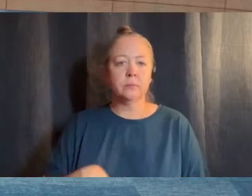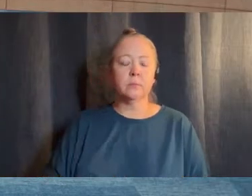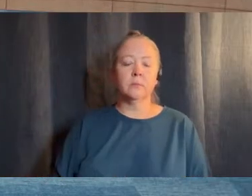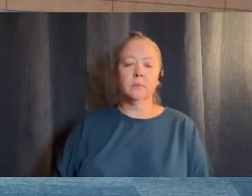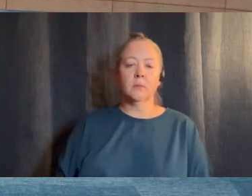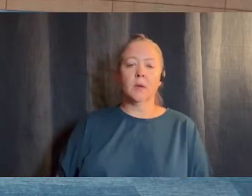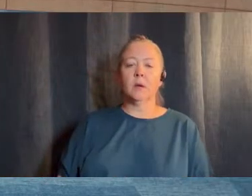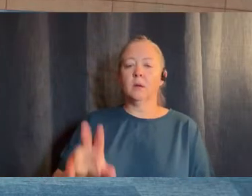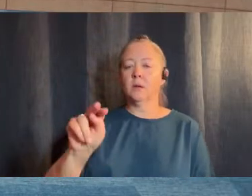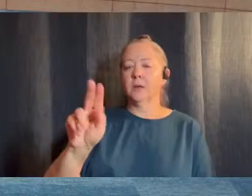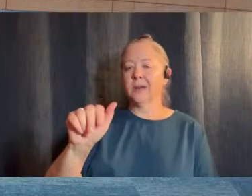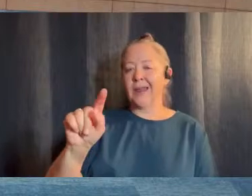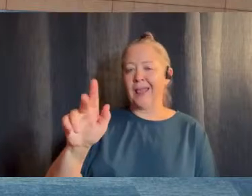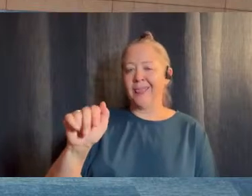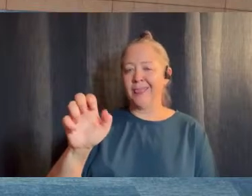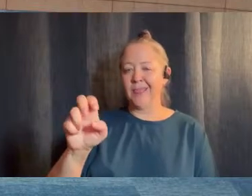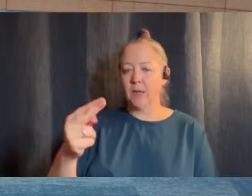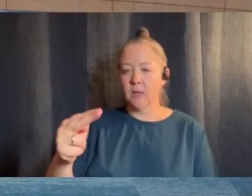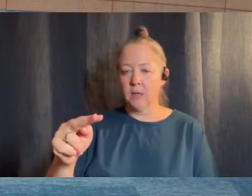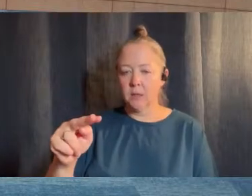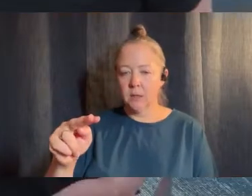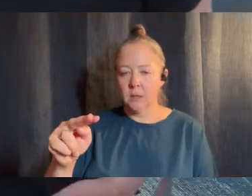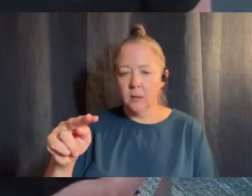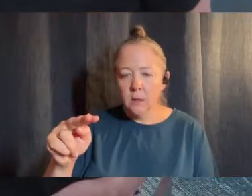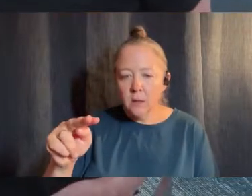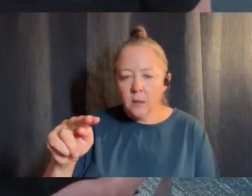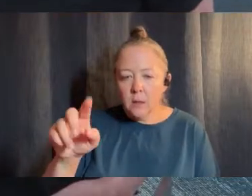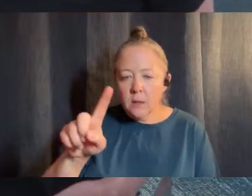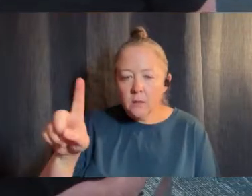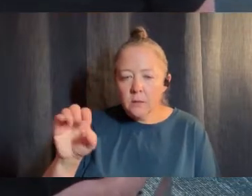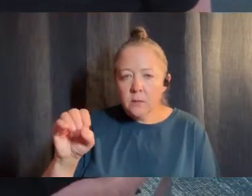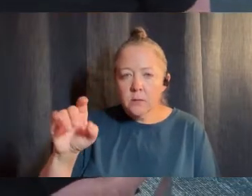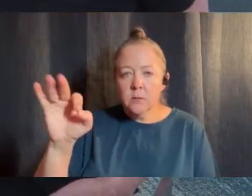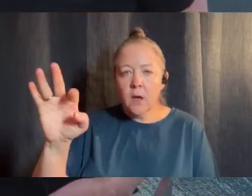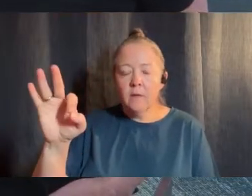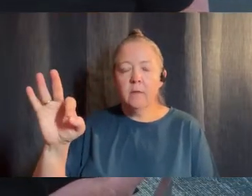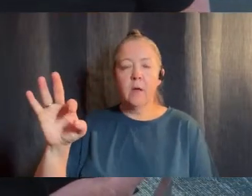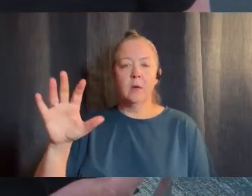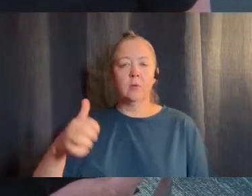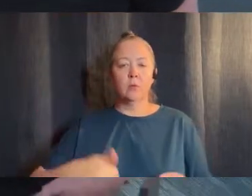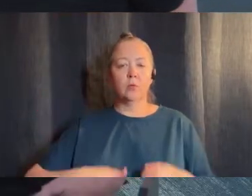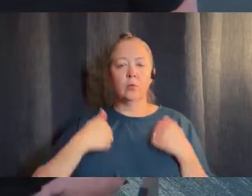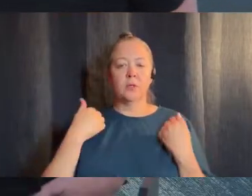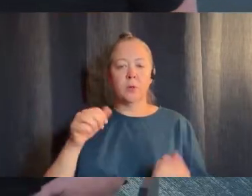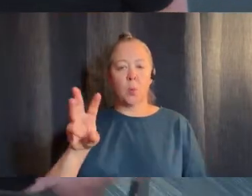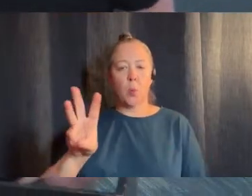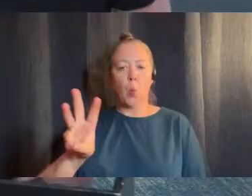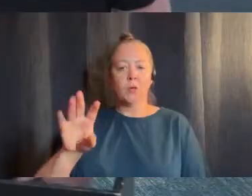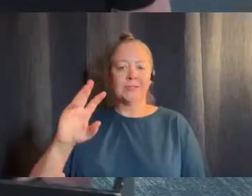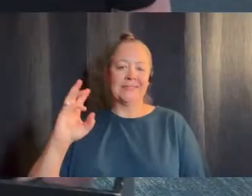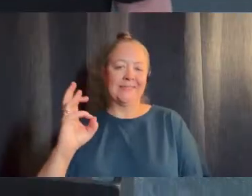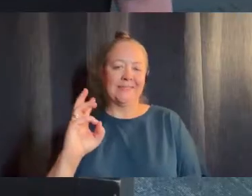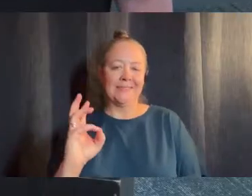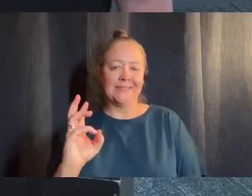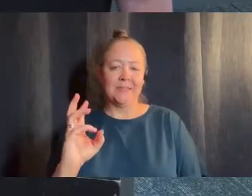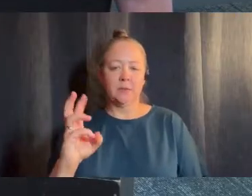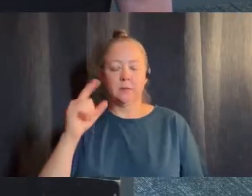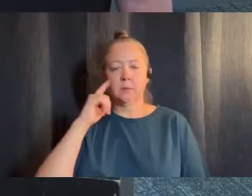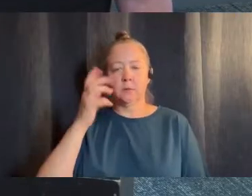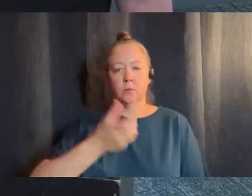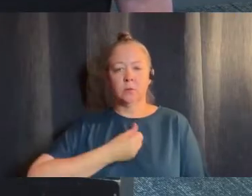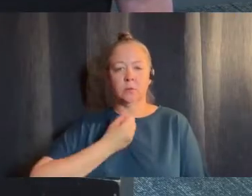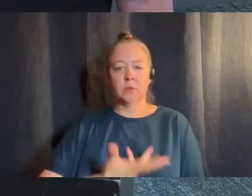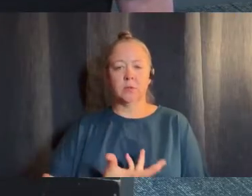Nathan Zaff. I'm a resident of Ward 6. I'd like to express my disappointment regarding the recent decision to